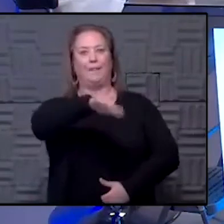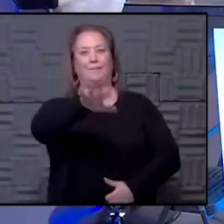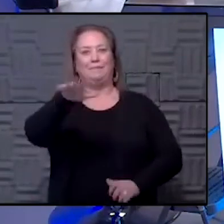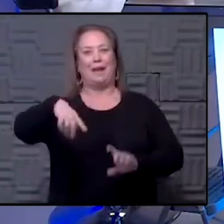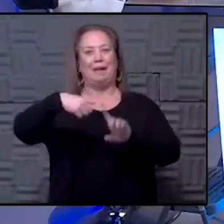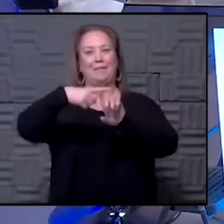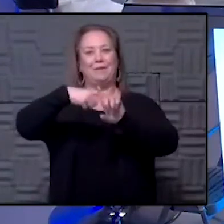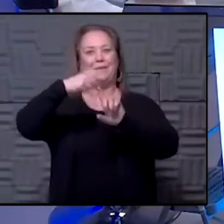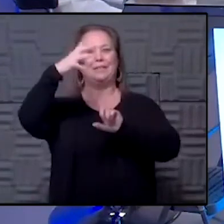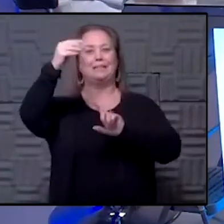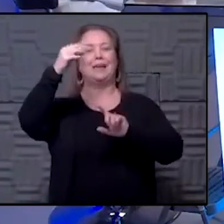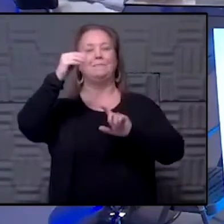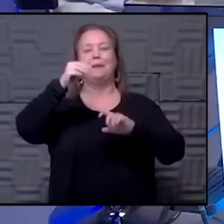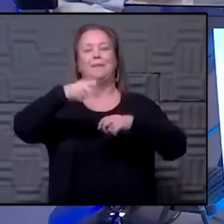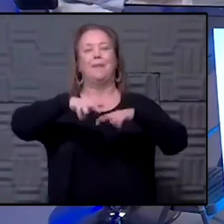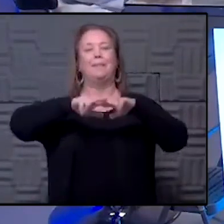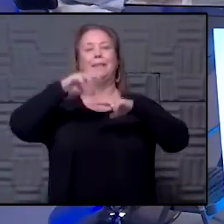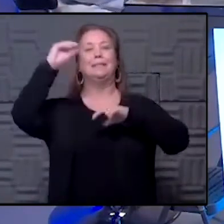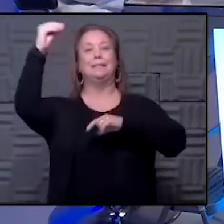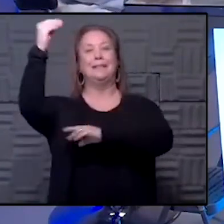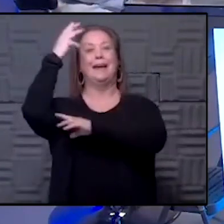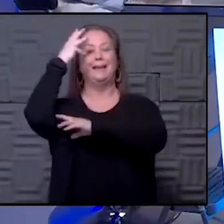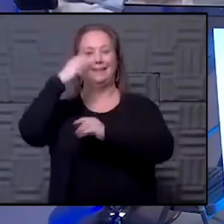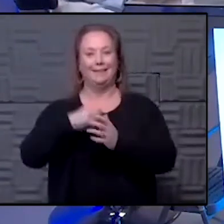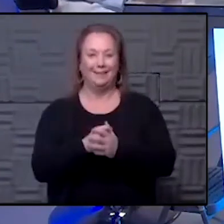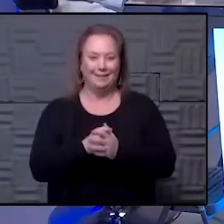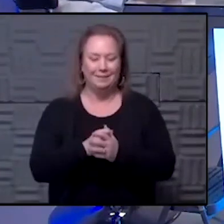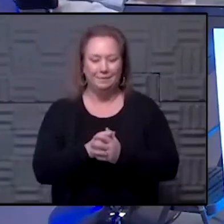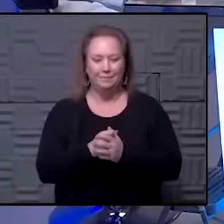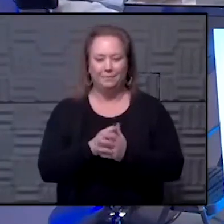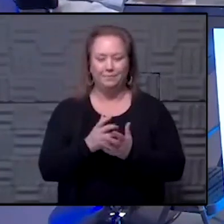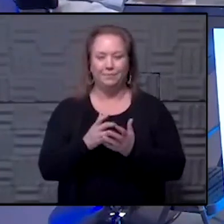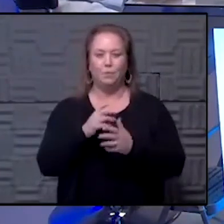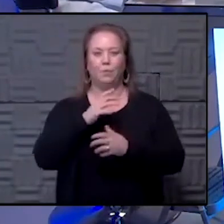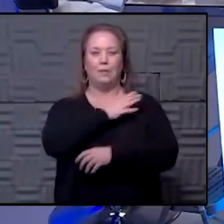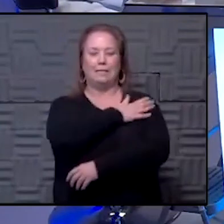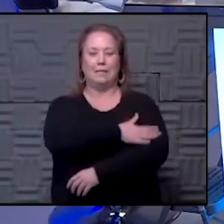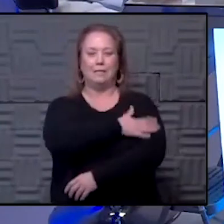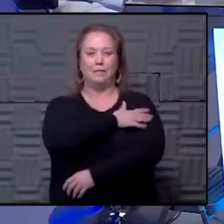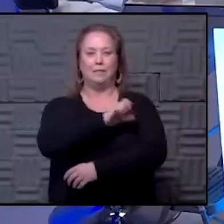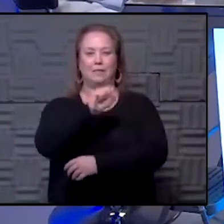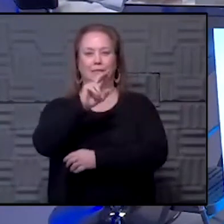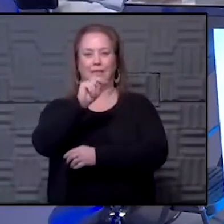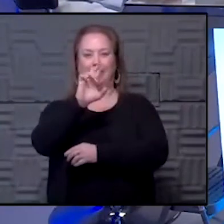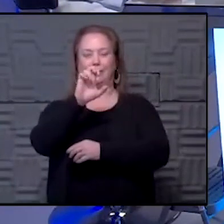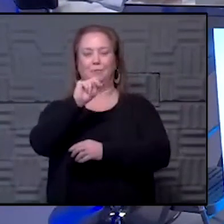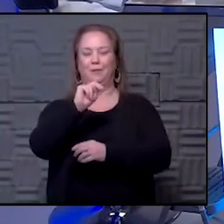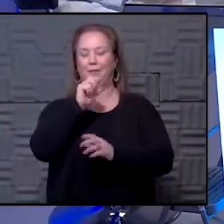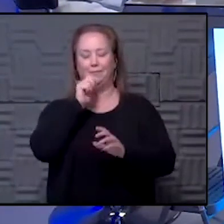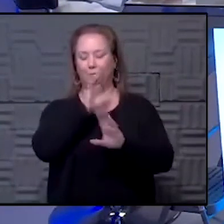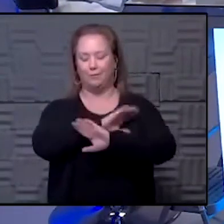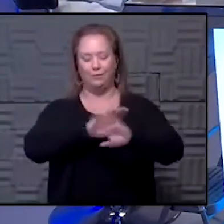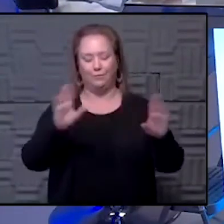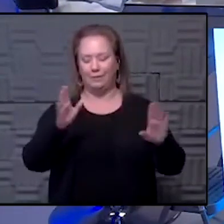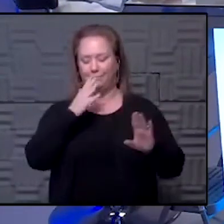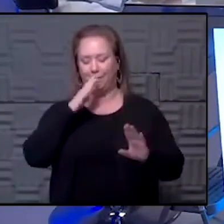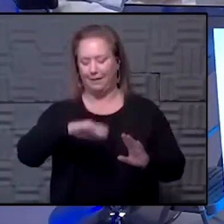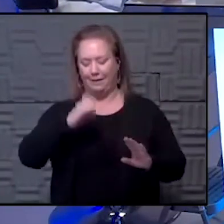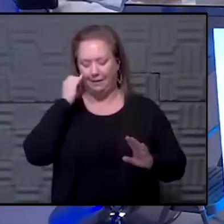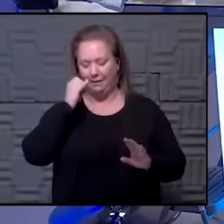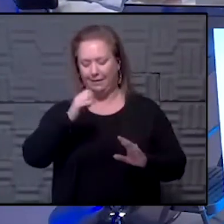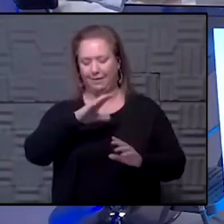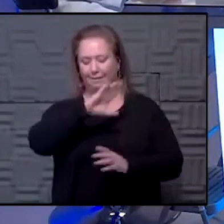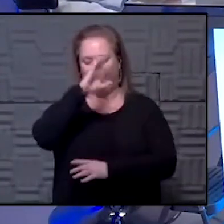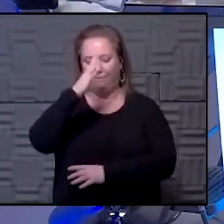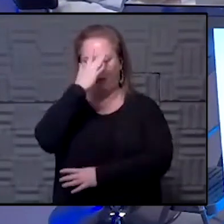Yeah. degrees. You're going to be ready to sunbathe. But, of course, lots of sunscreen, very safely. Sunscreen. Actually, don't even do that. It's a terrible idea.